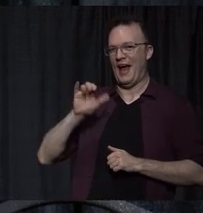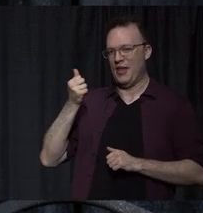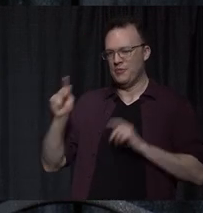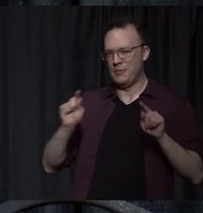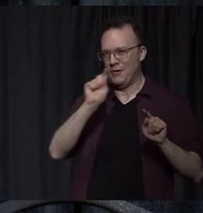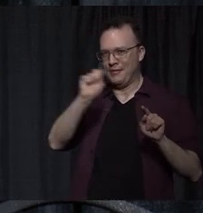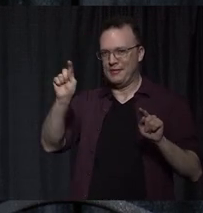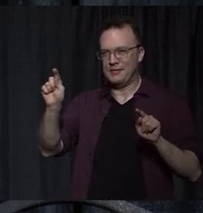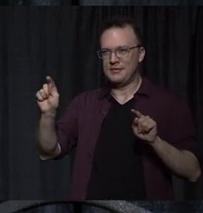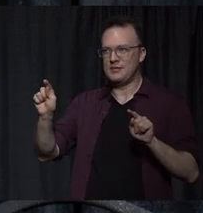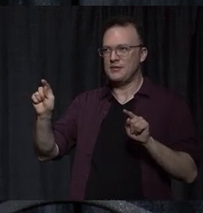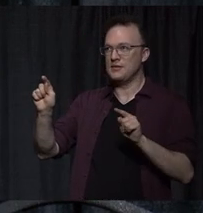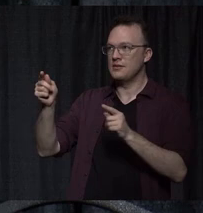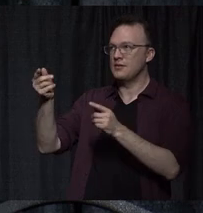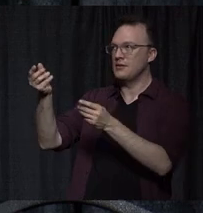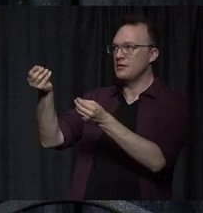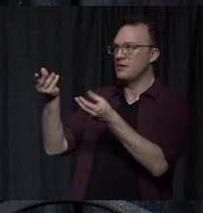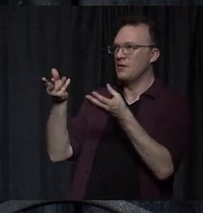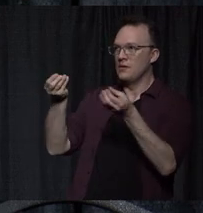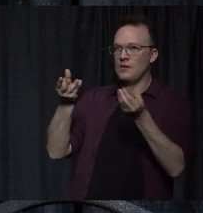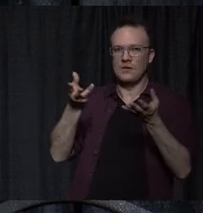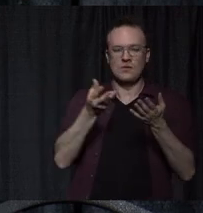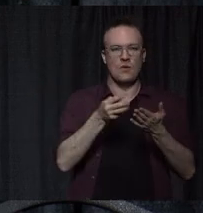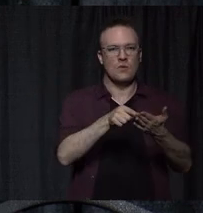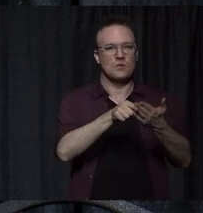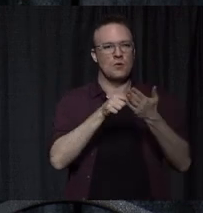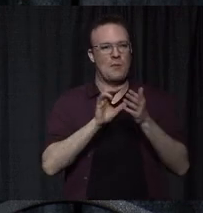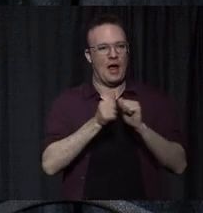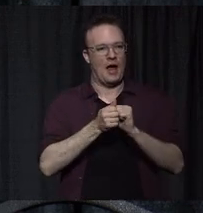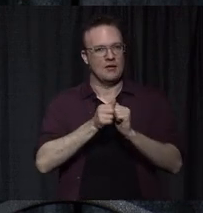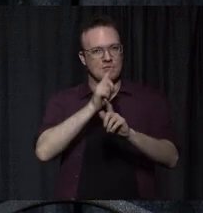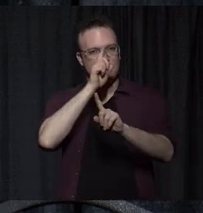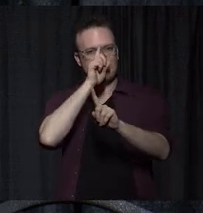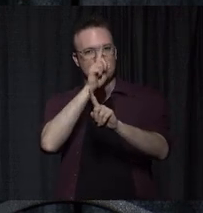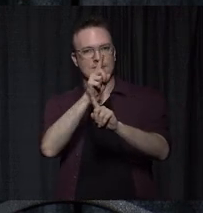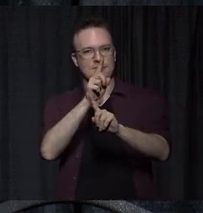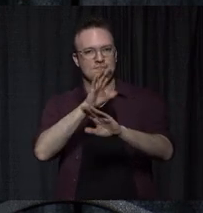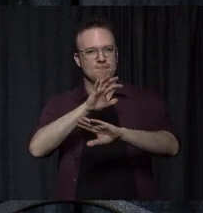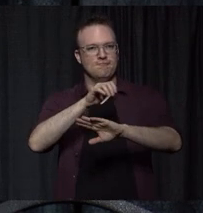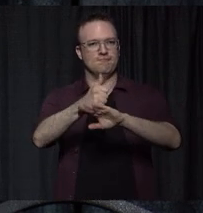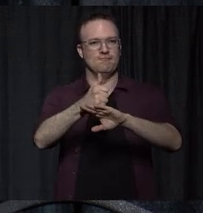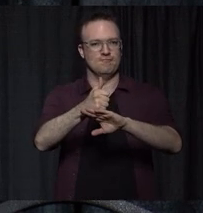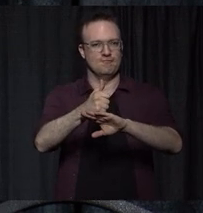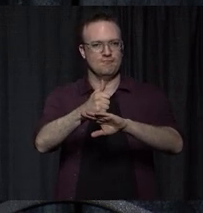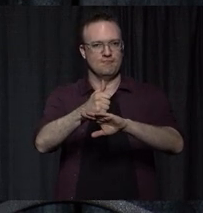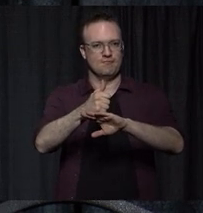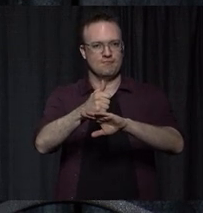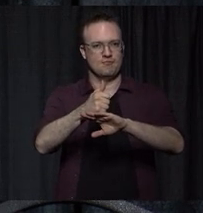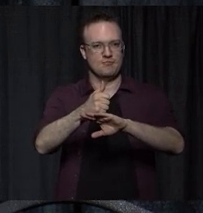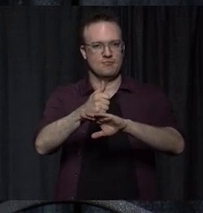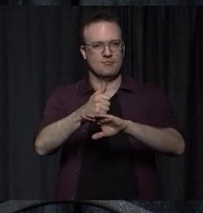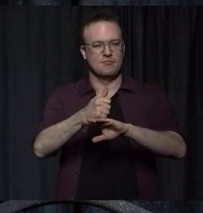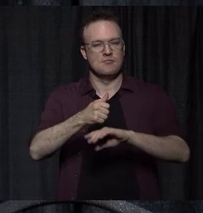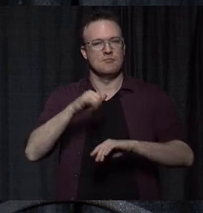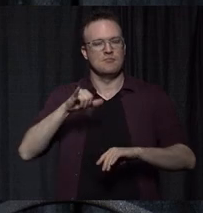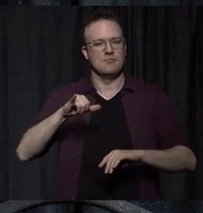that showed me how to stand firmly in my shoes and